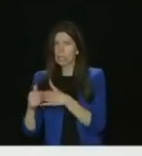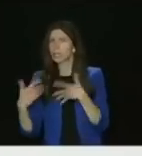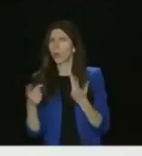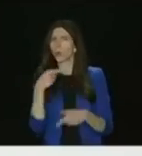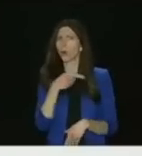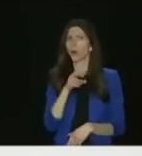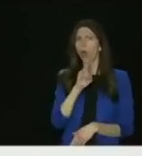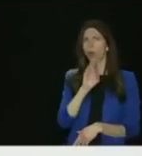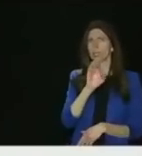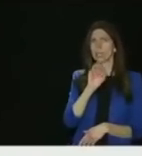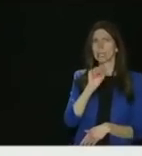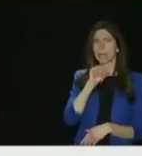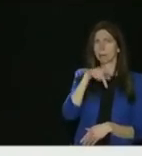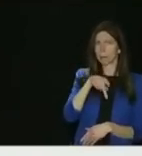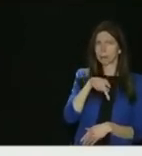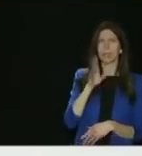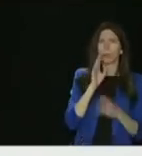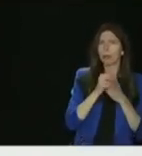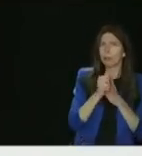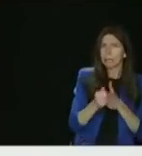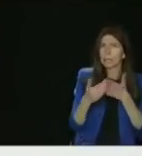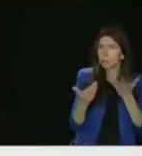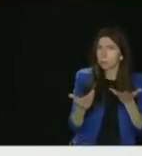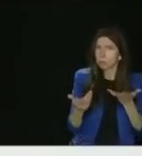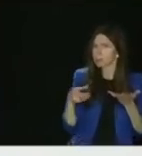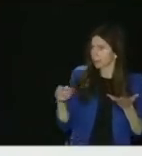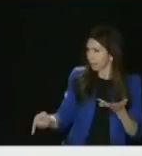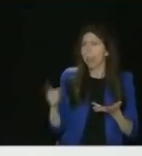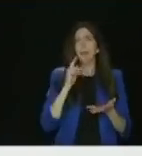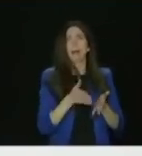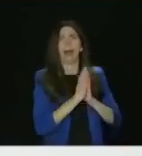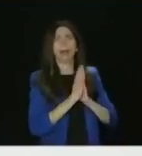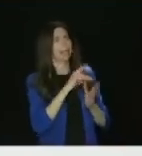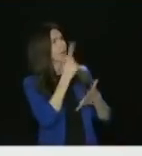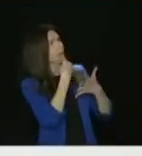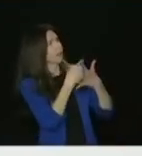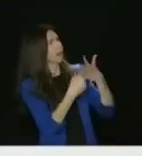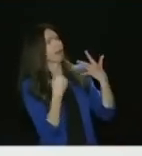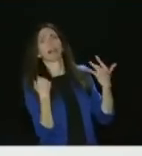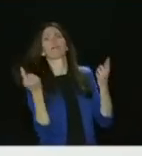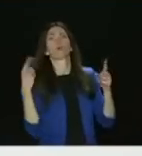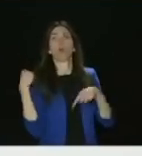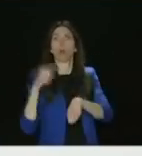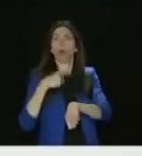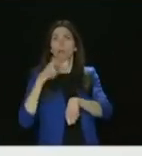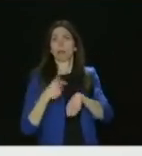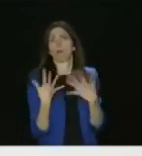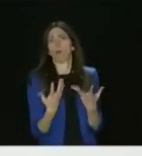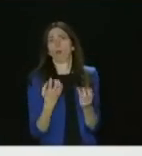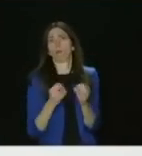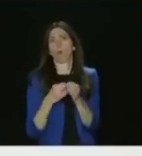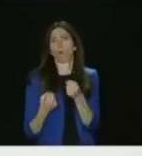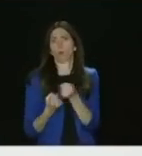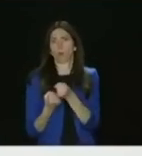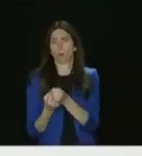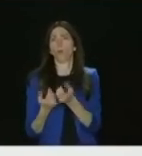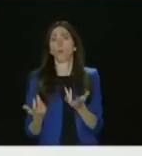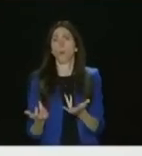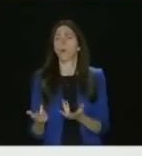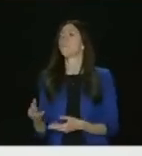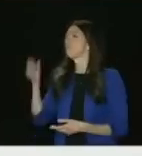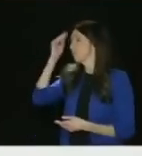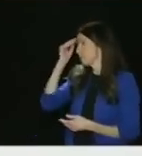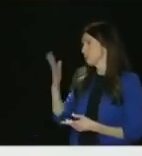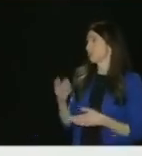RCMP to work with the City of Ottawa? Because they've been asking for that for a substantial period of time. As I said, the invocation of the